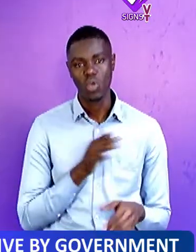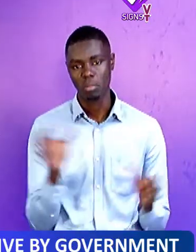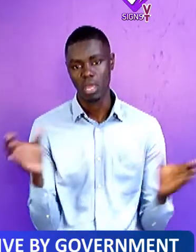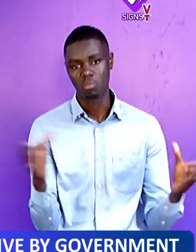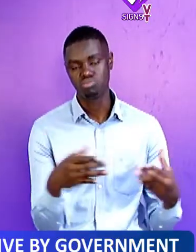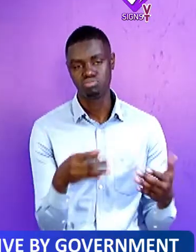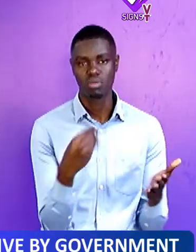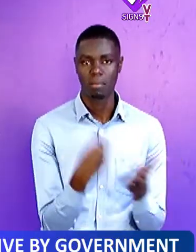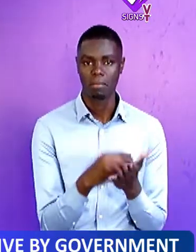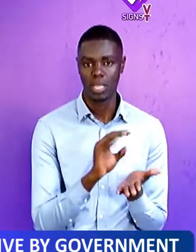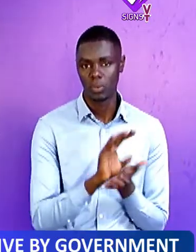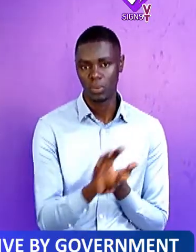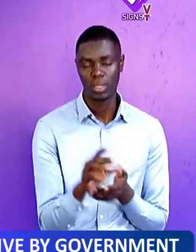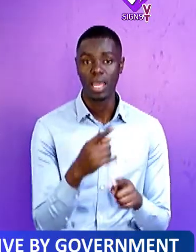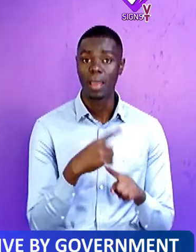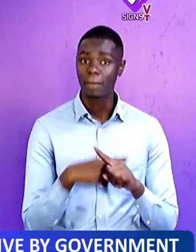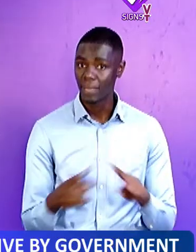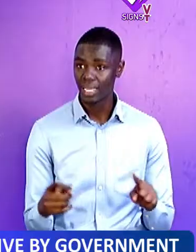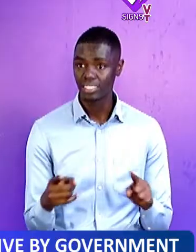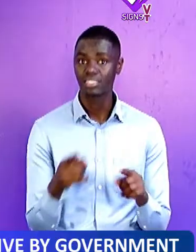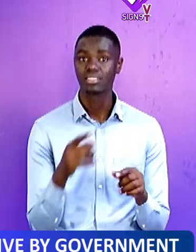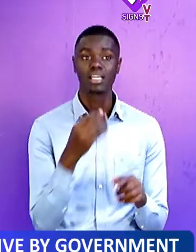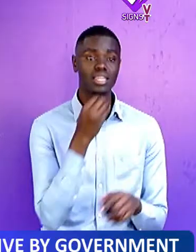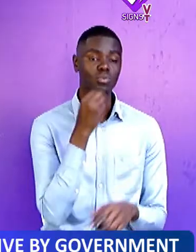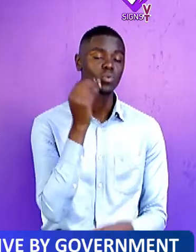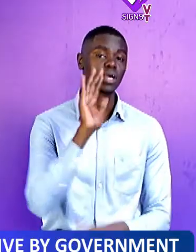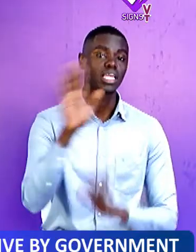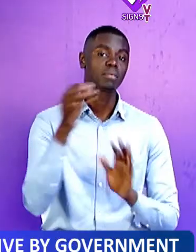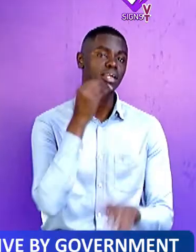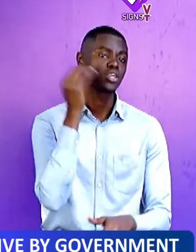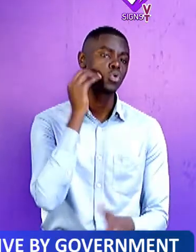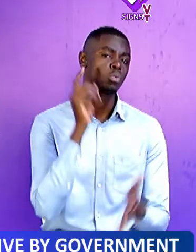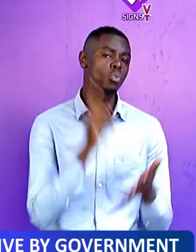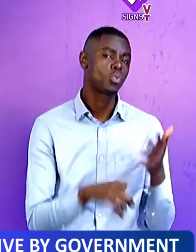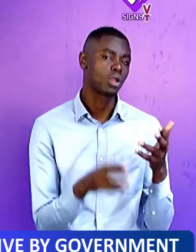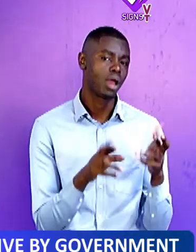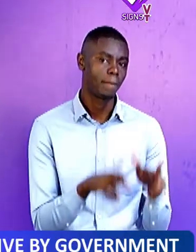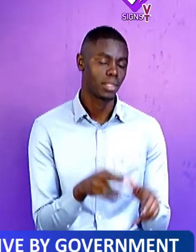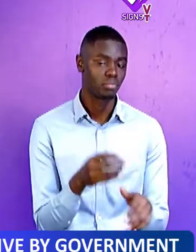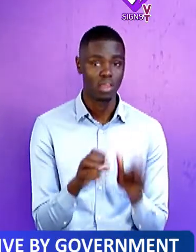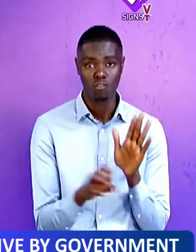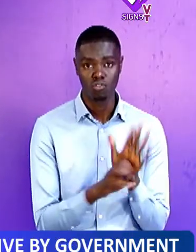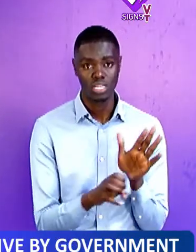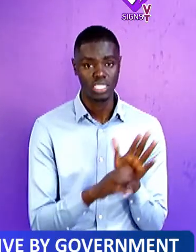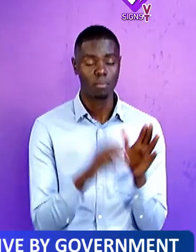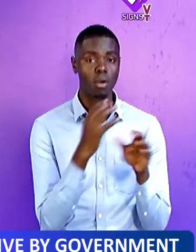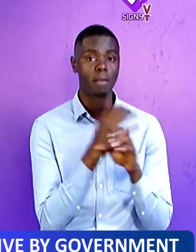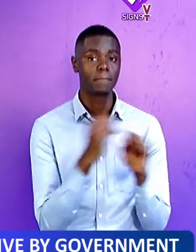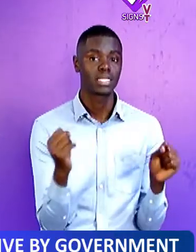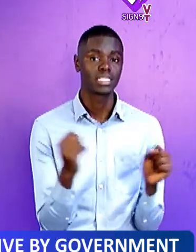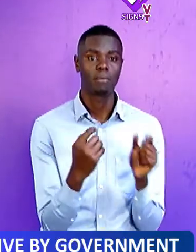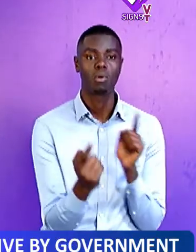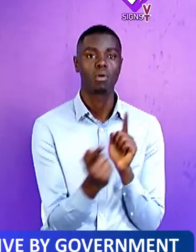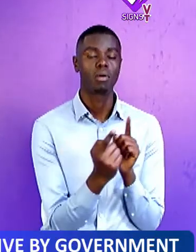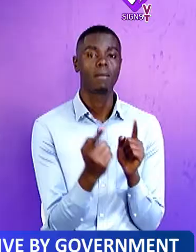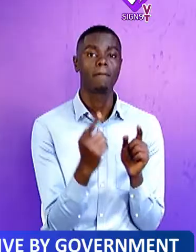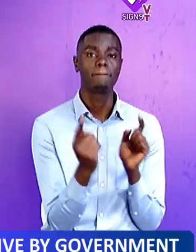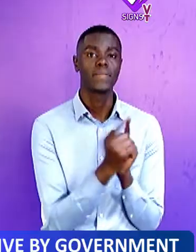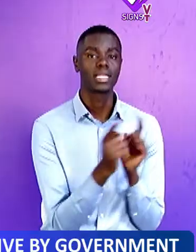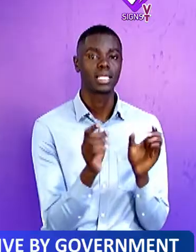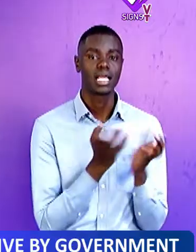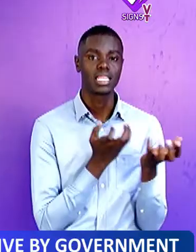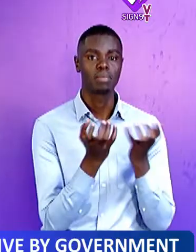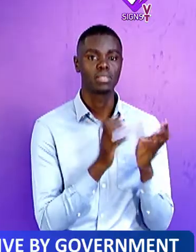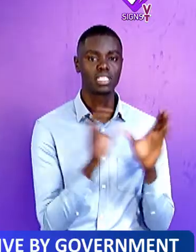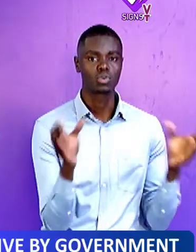them something. But the thing is that once they go home, what happens? For example, the president also even met the business community. So